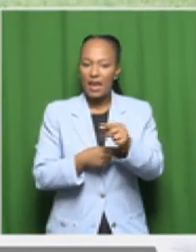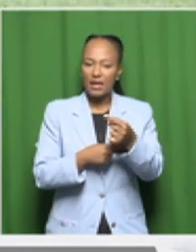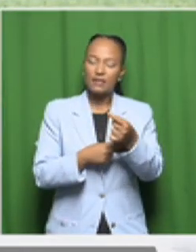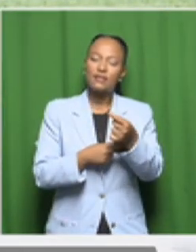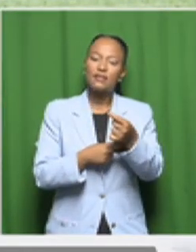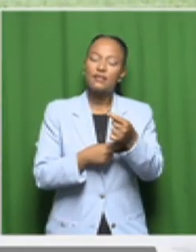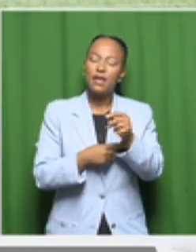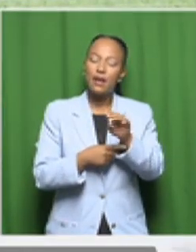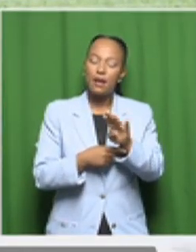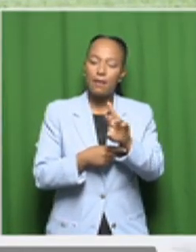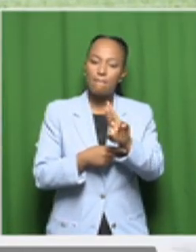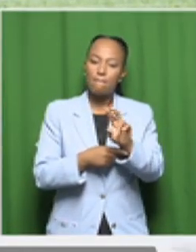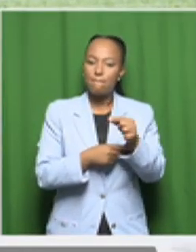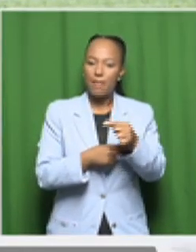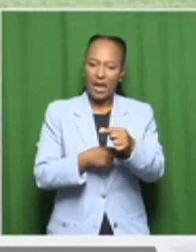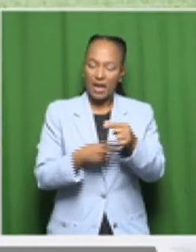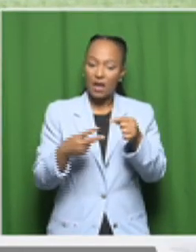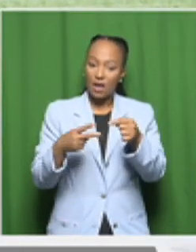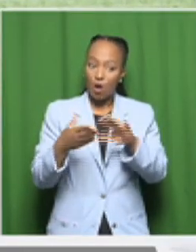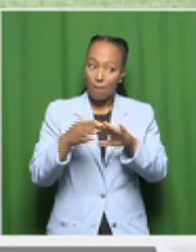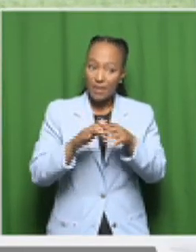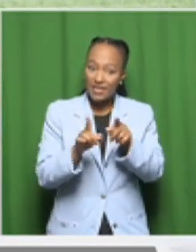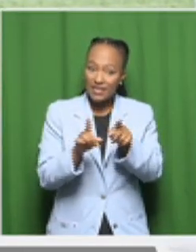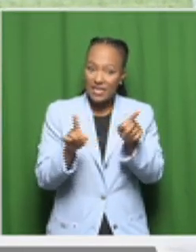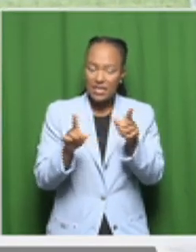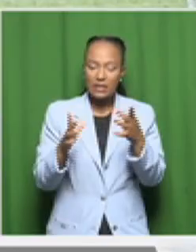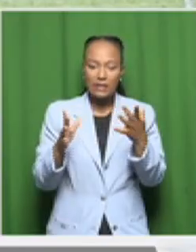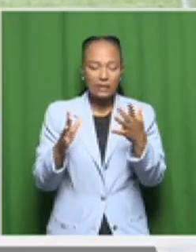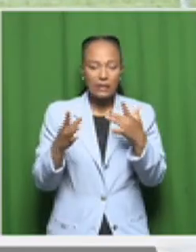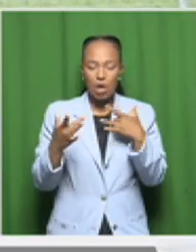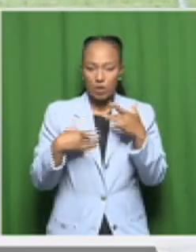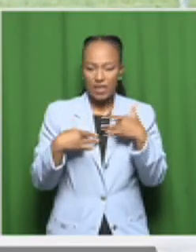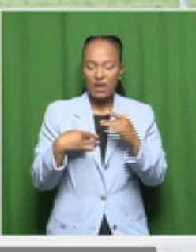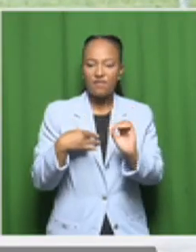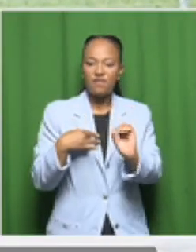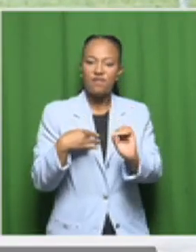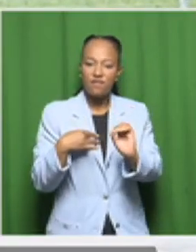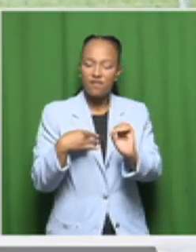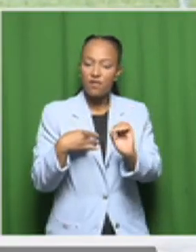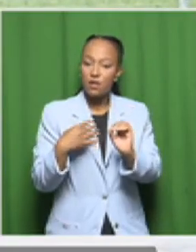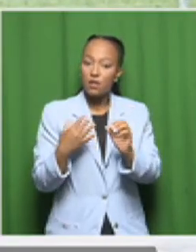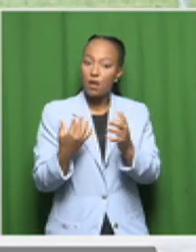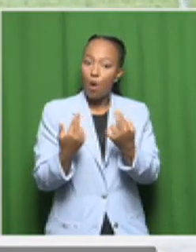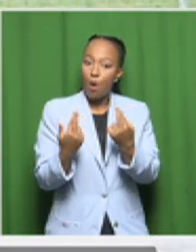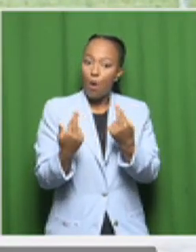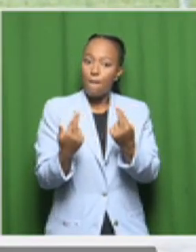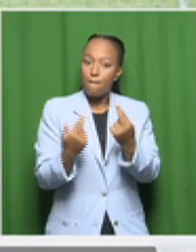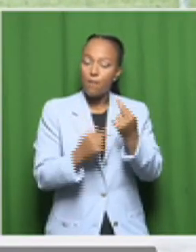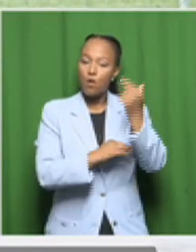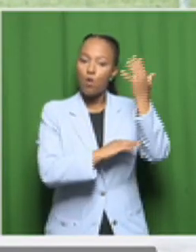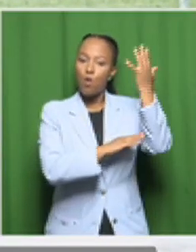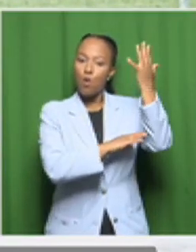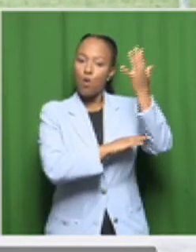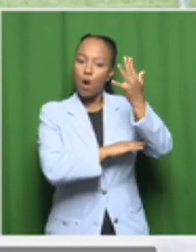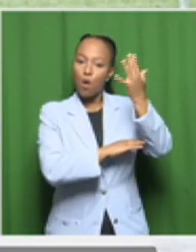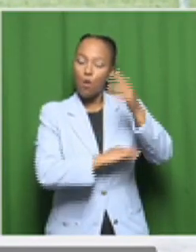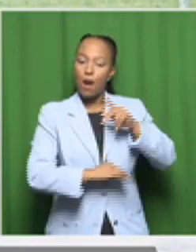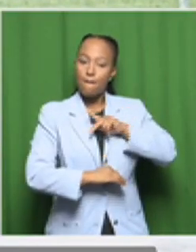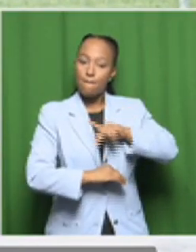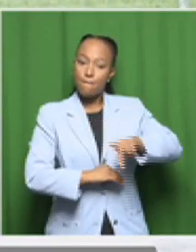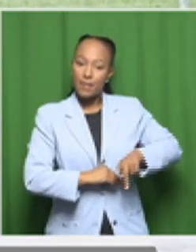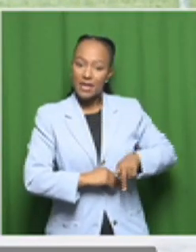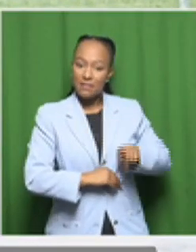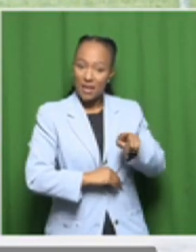pivotal concern. And many of the residents here are hoping that in today's speech, the Premier, like the biblical Lazarus, will find a way to resurrect